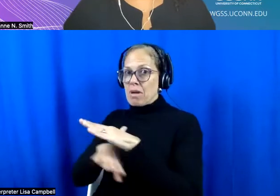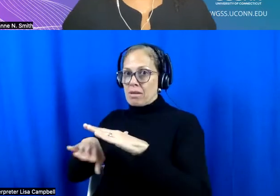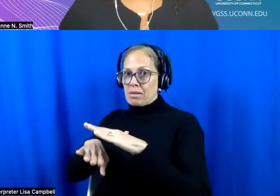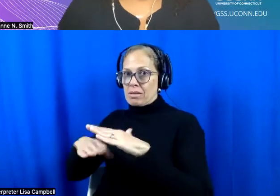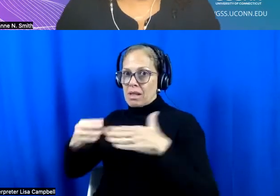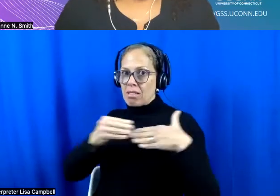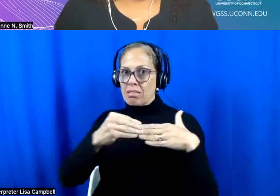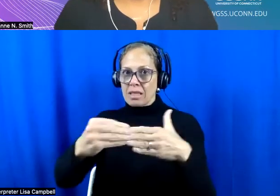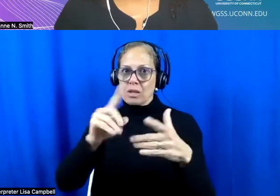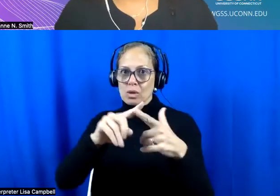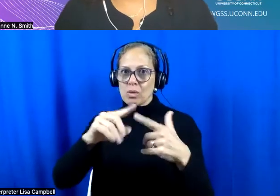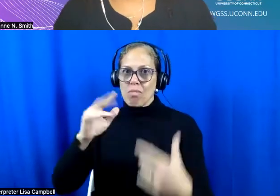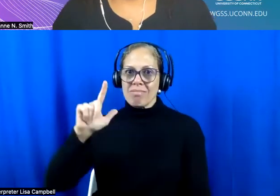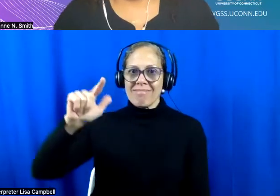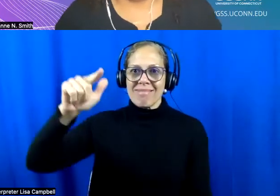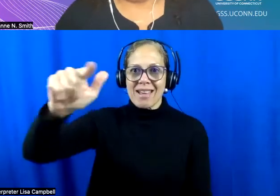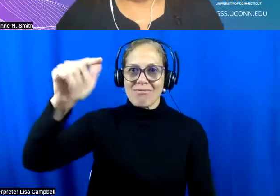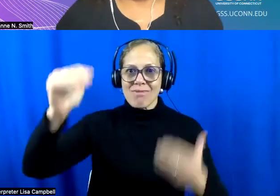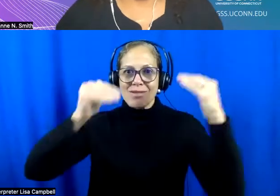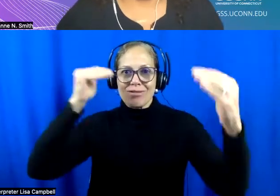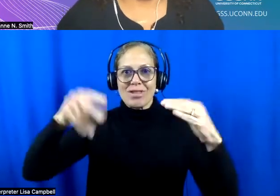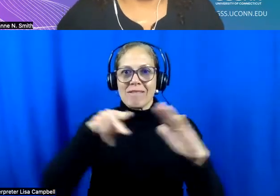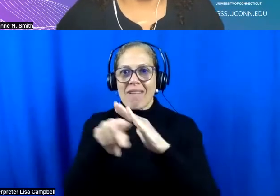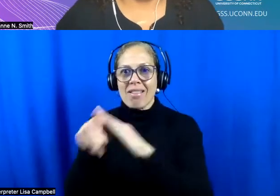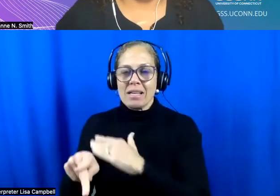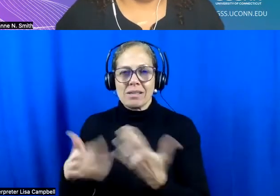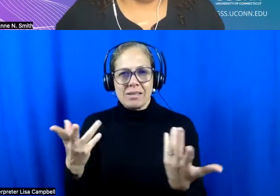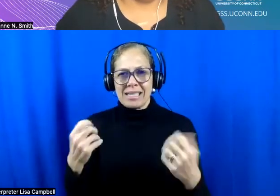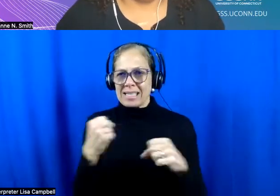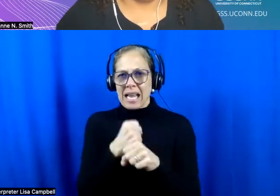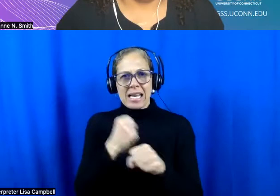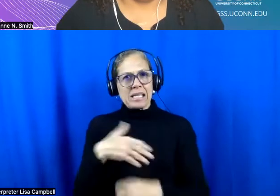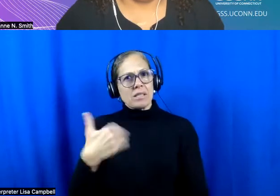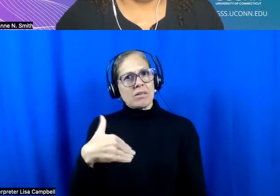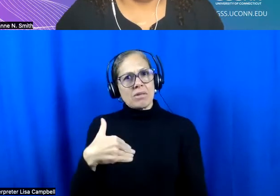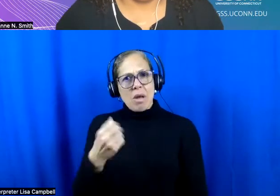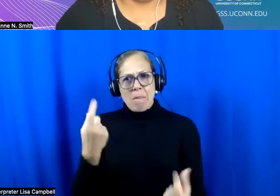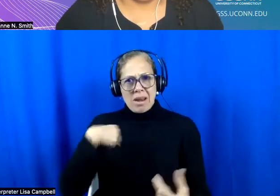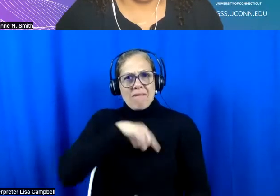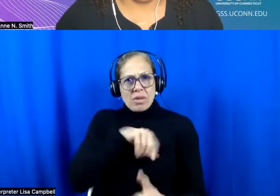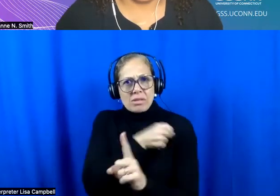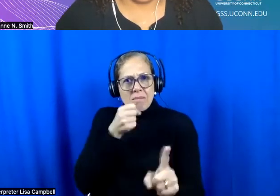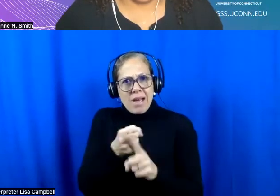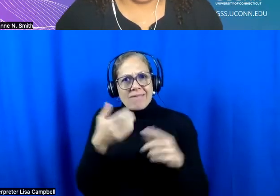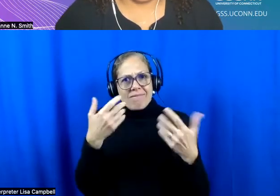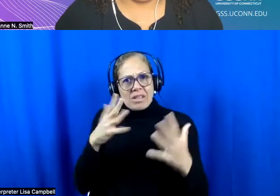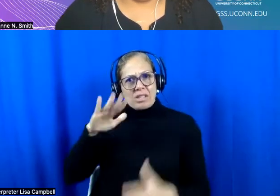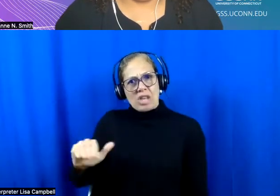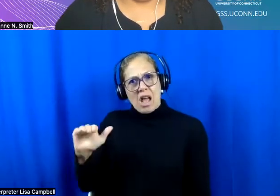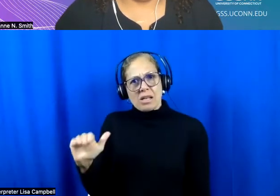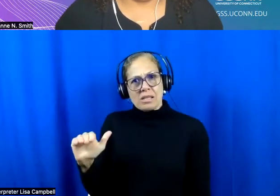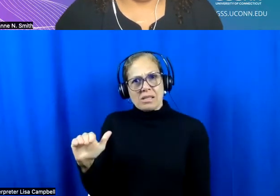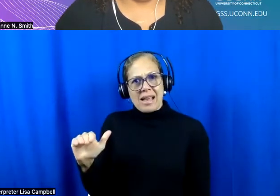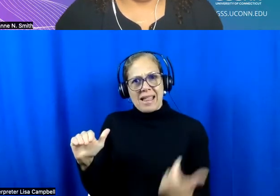first because the statistics are so high in terms of how many of us who've been impacted. And then we're taught